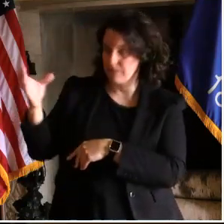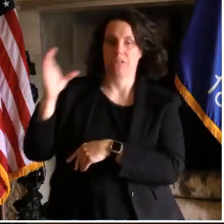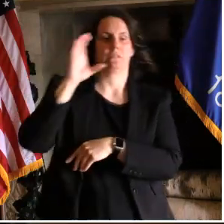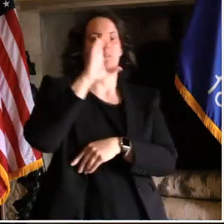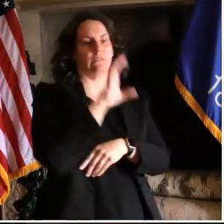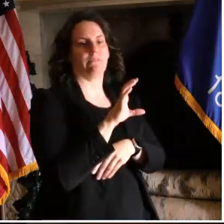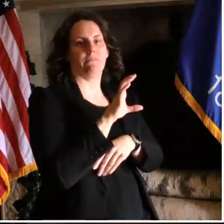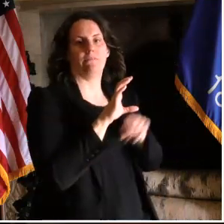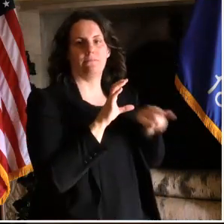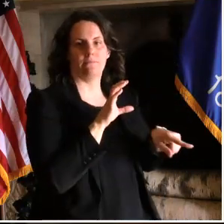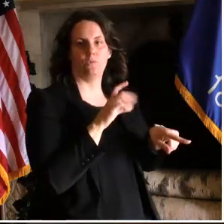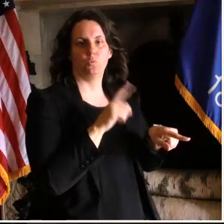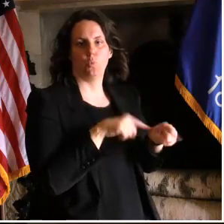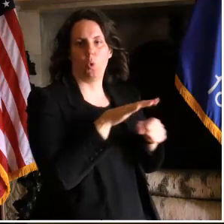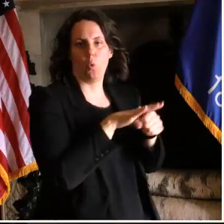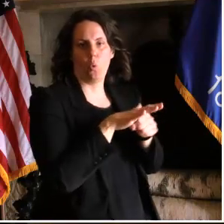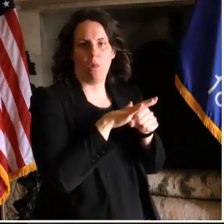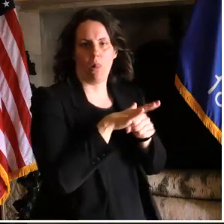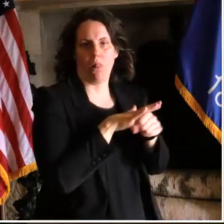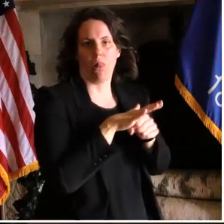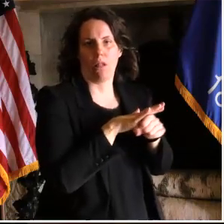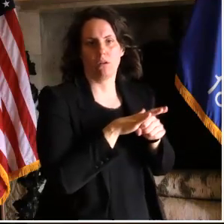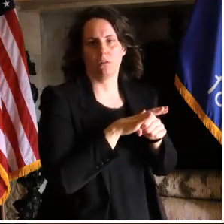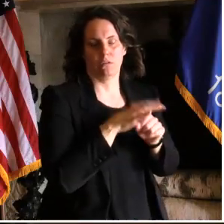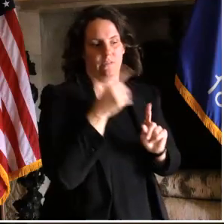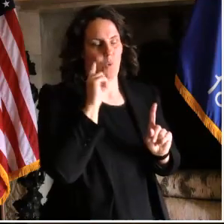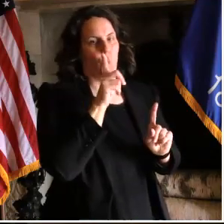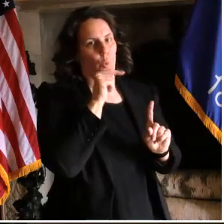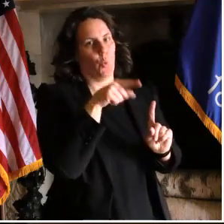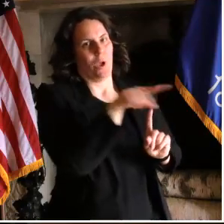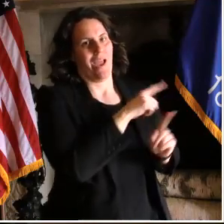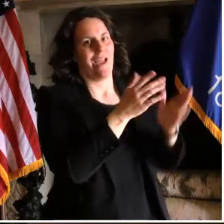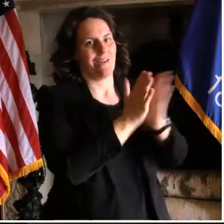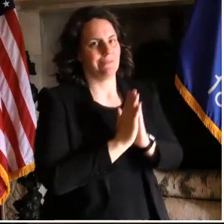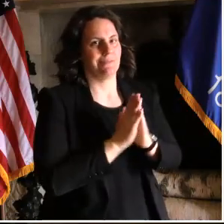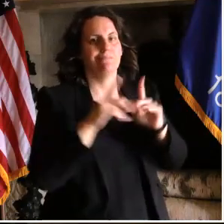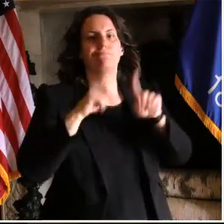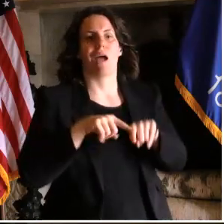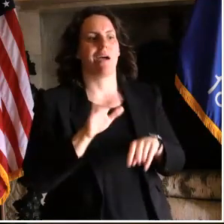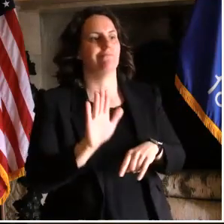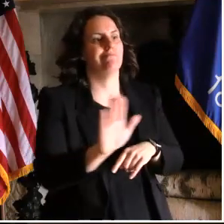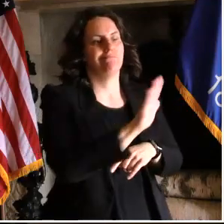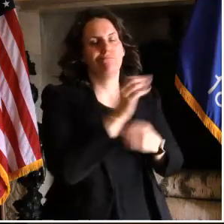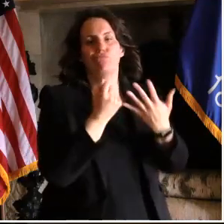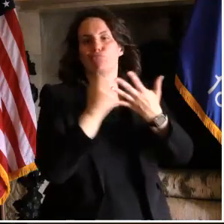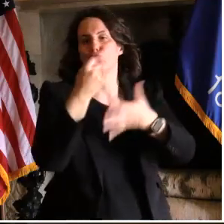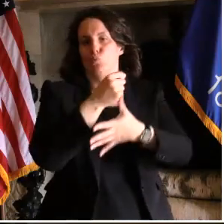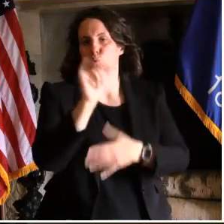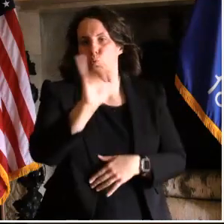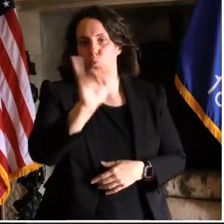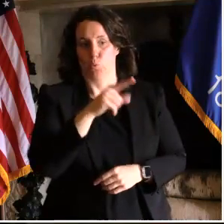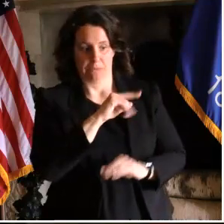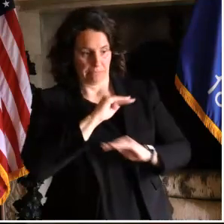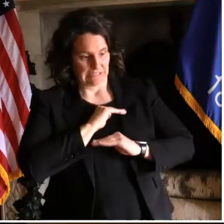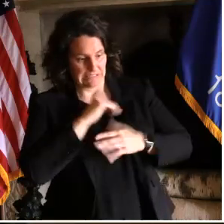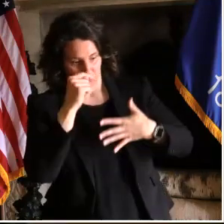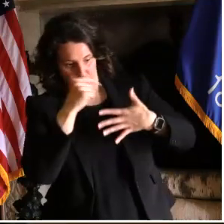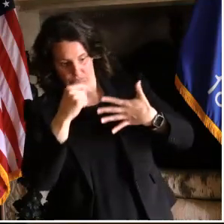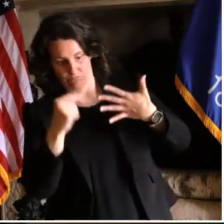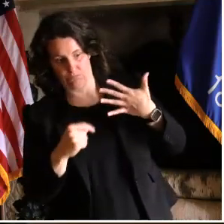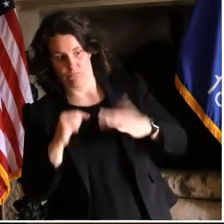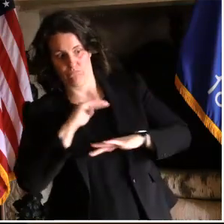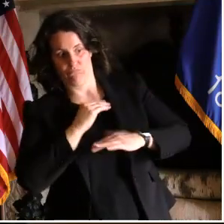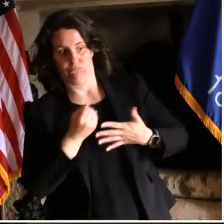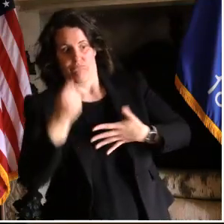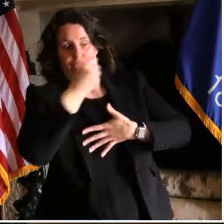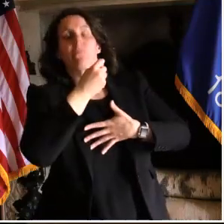distribute them to those folks based on the priorities that Secretary Paul mentioned. Thank you, TMJ4.